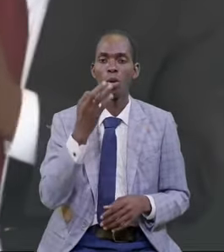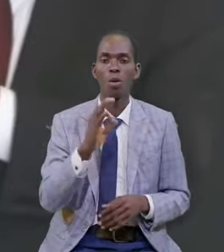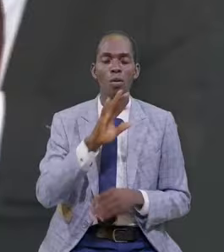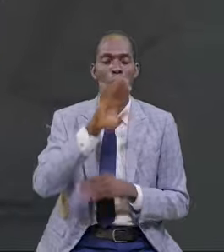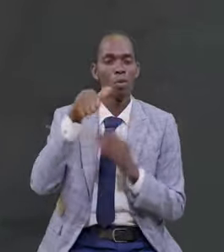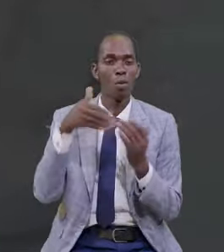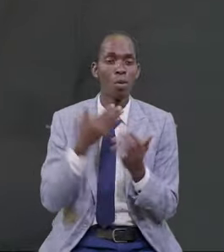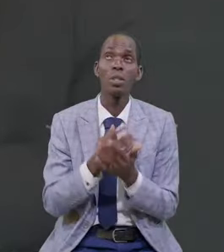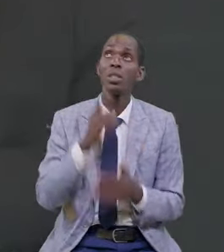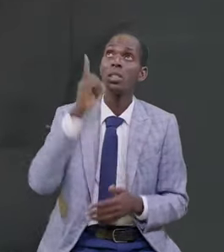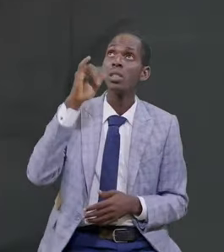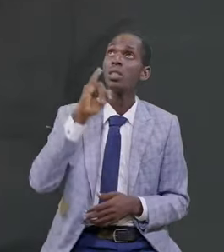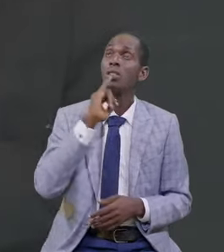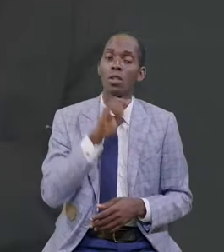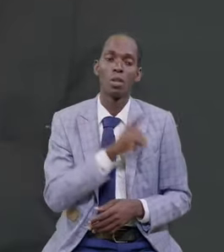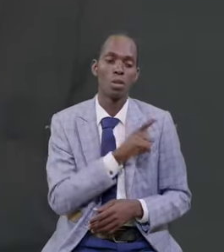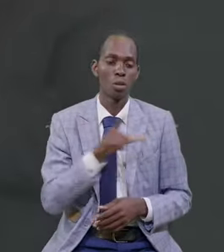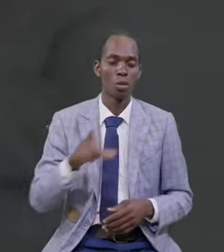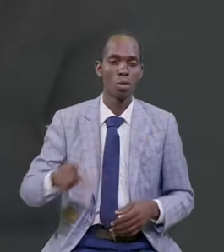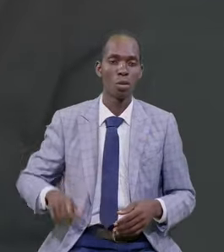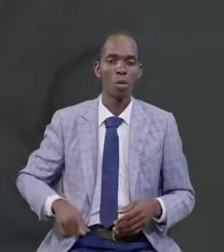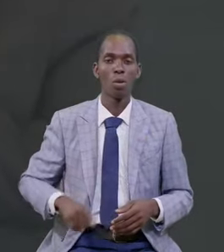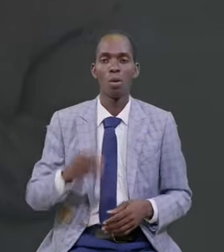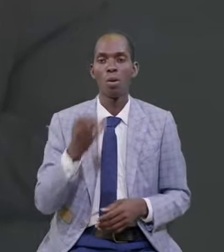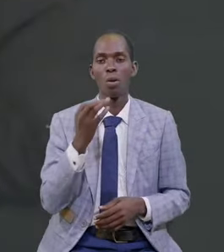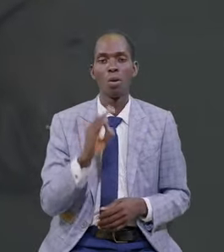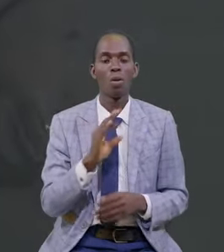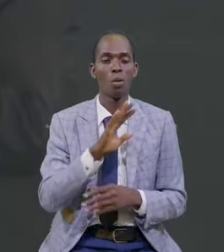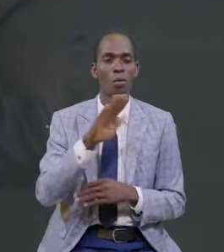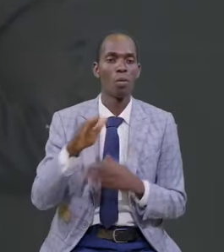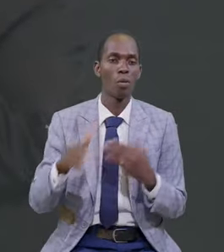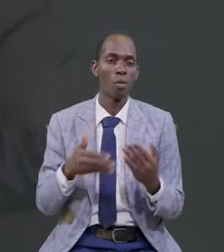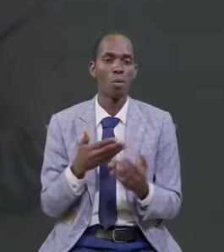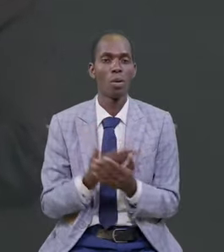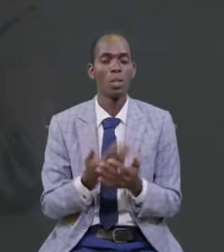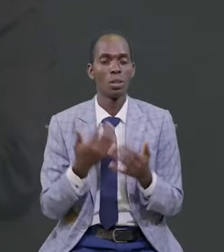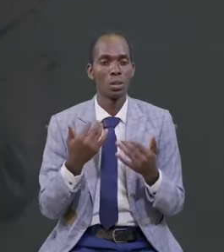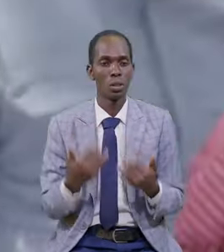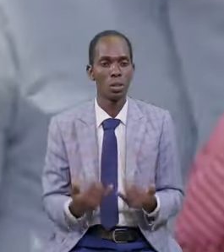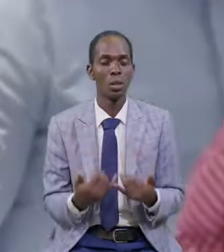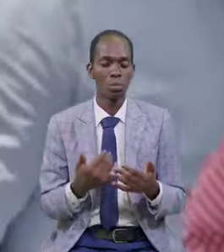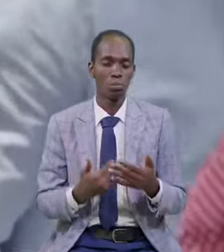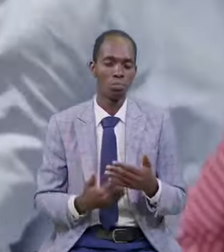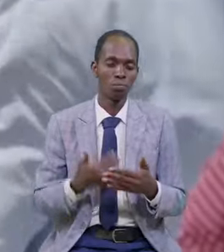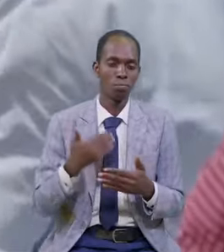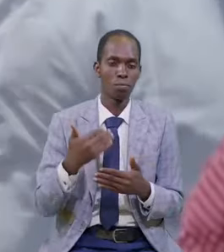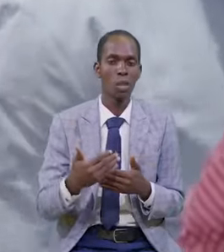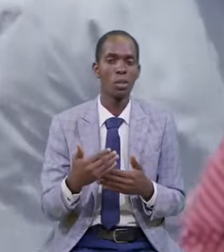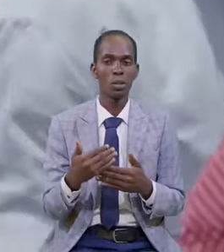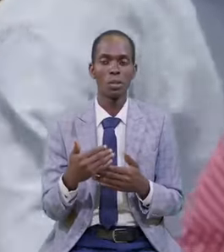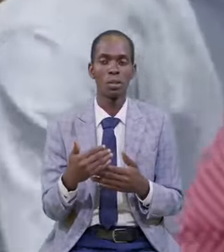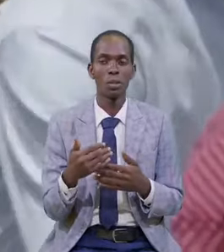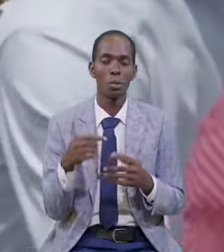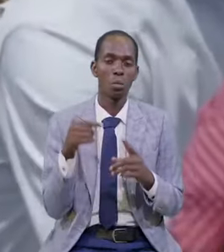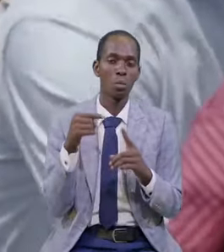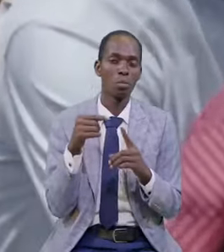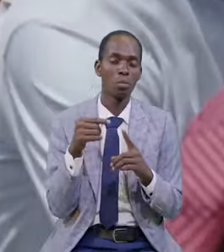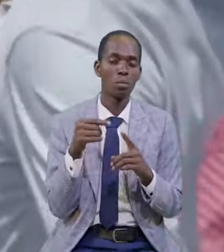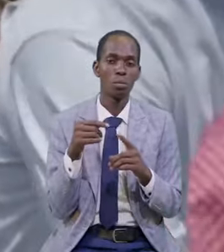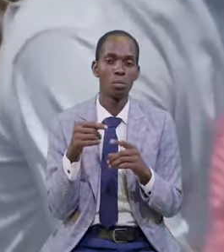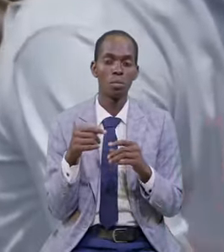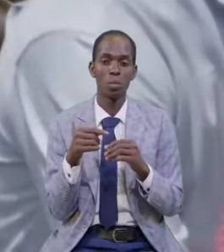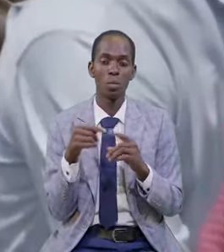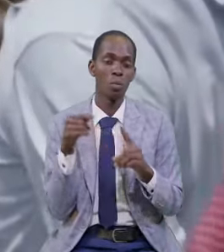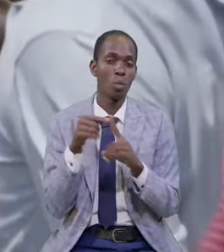is the Lord of all we come to the next Point here Point number four they said